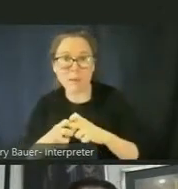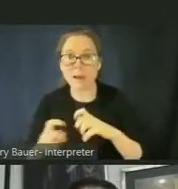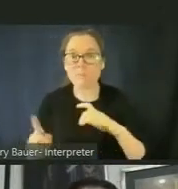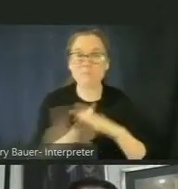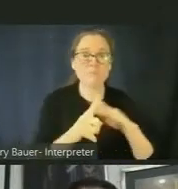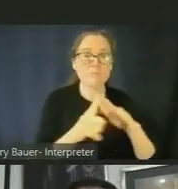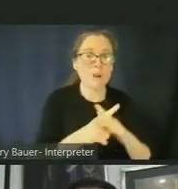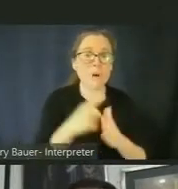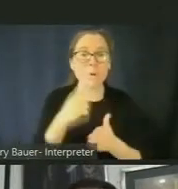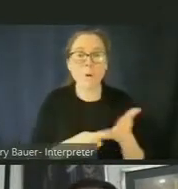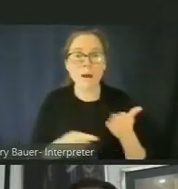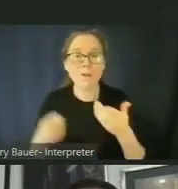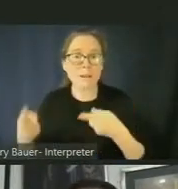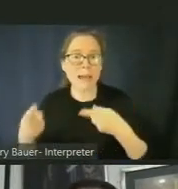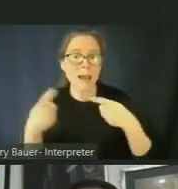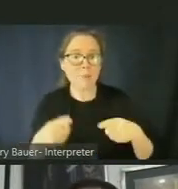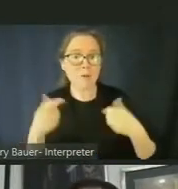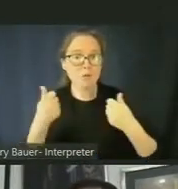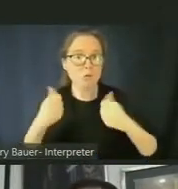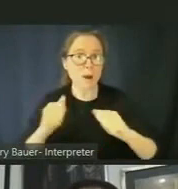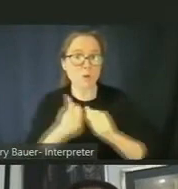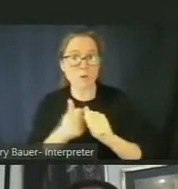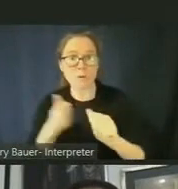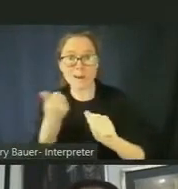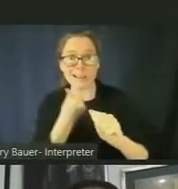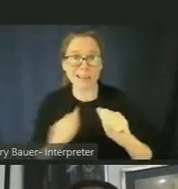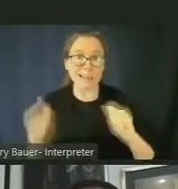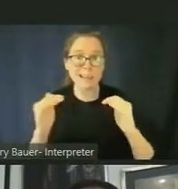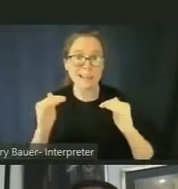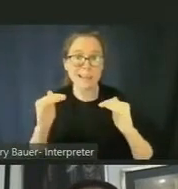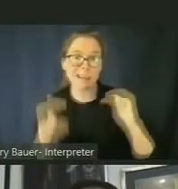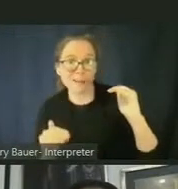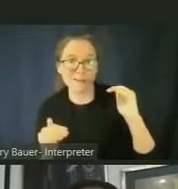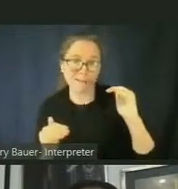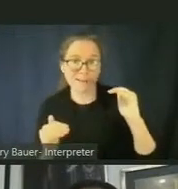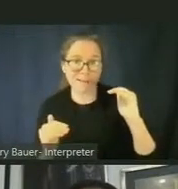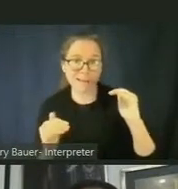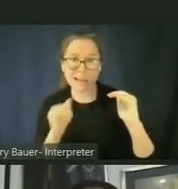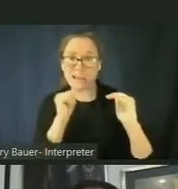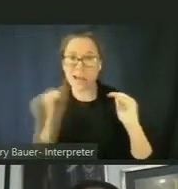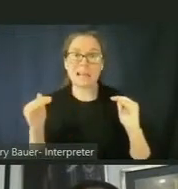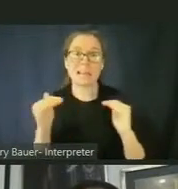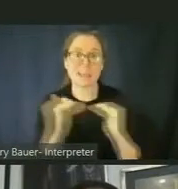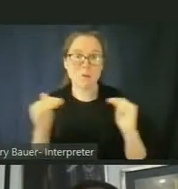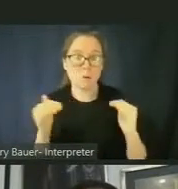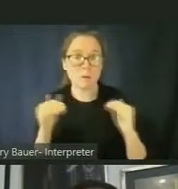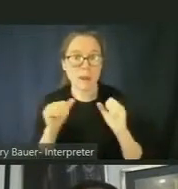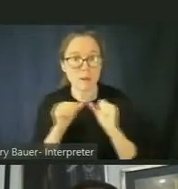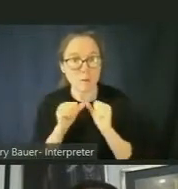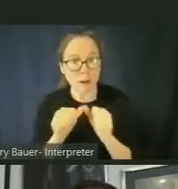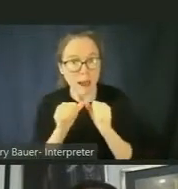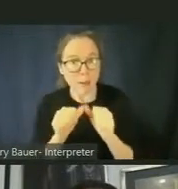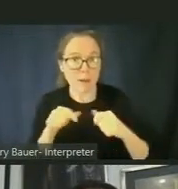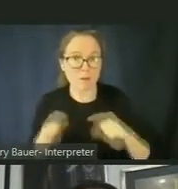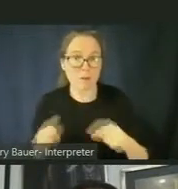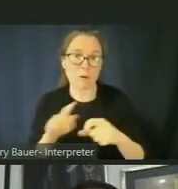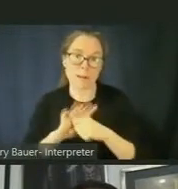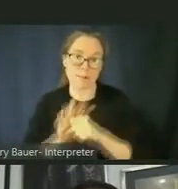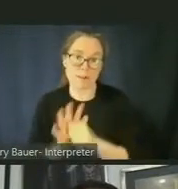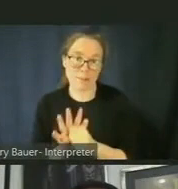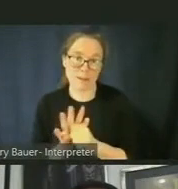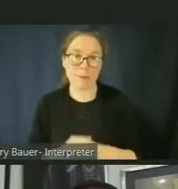what's been done to try to mitigate some of the disparities that have been ongoing during the pandemic. Next slide.